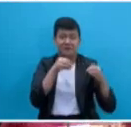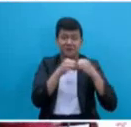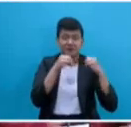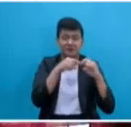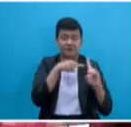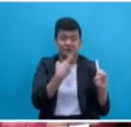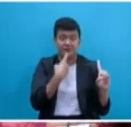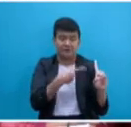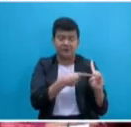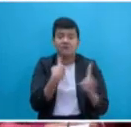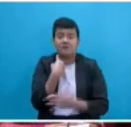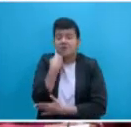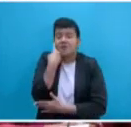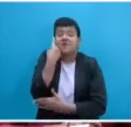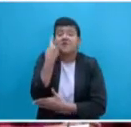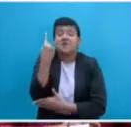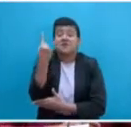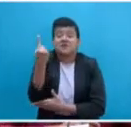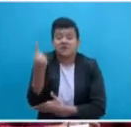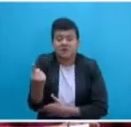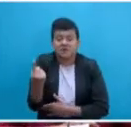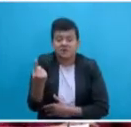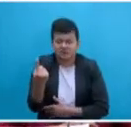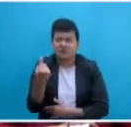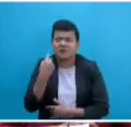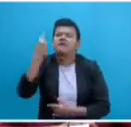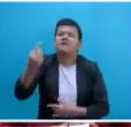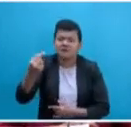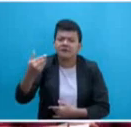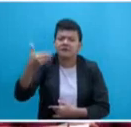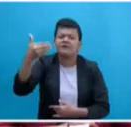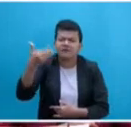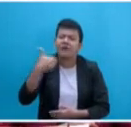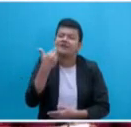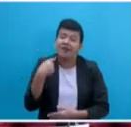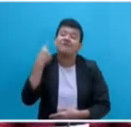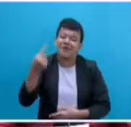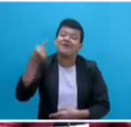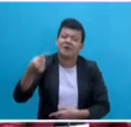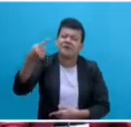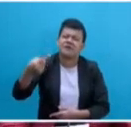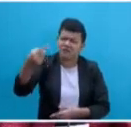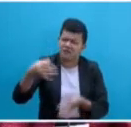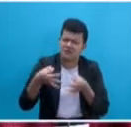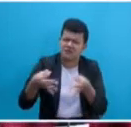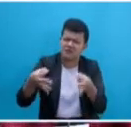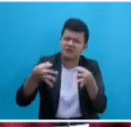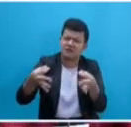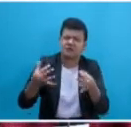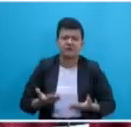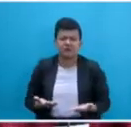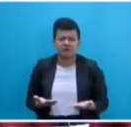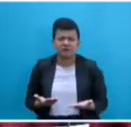tomorrow, tomorrow, and tomorrow. Creeps in this petty face